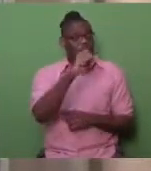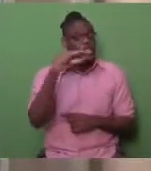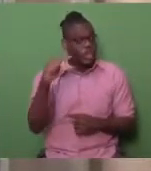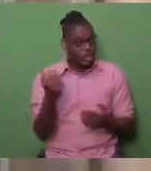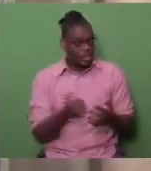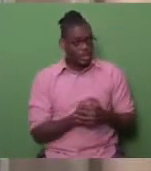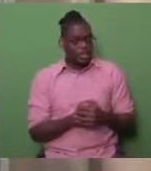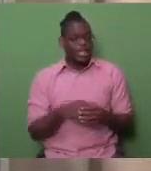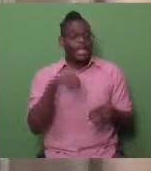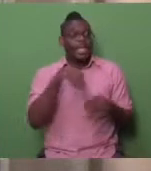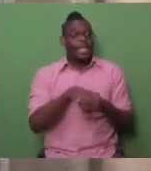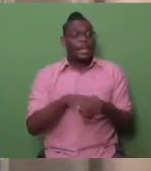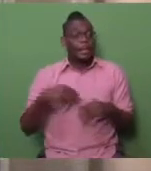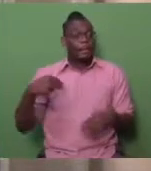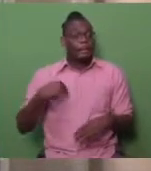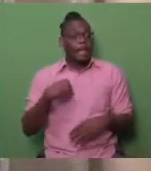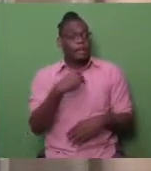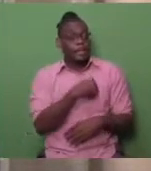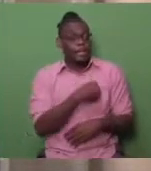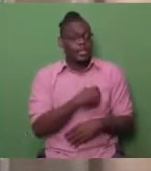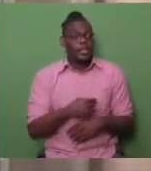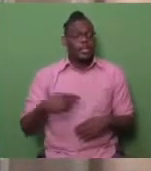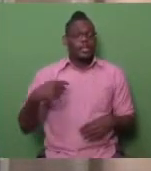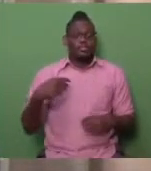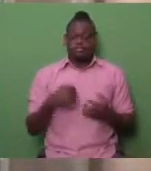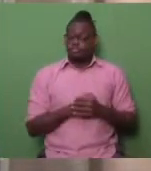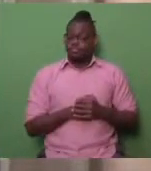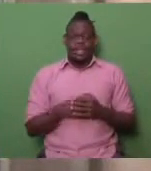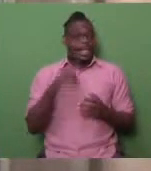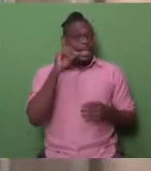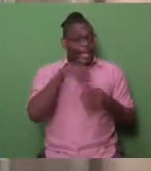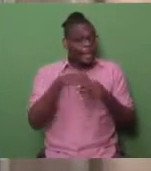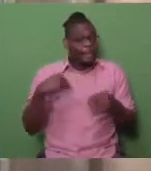landlord. This is absolutely outrageous.